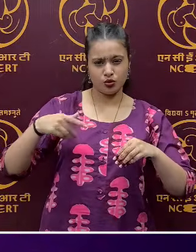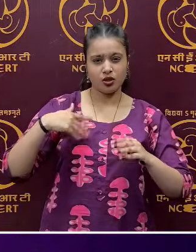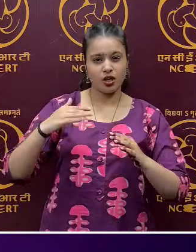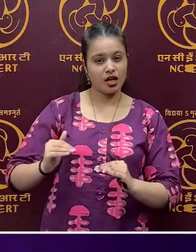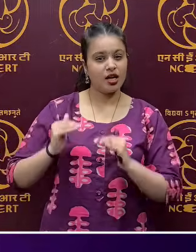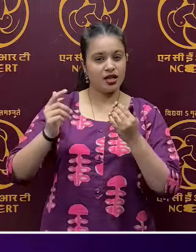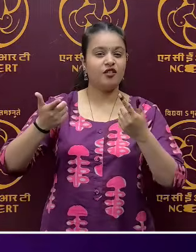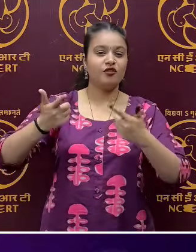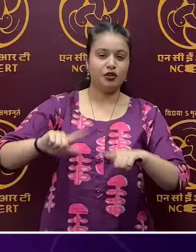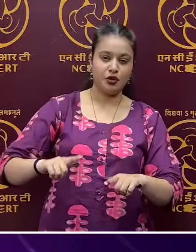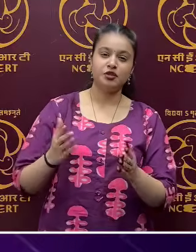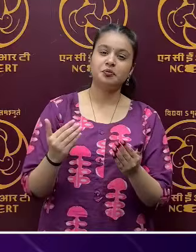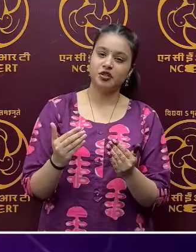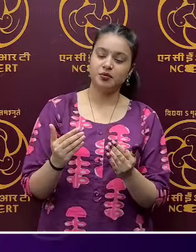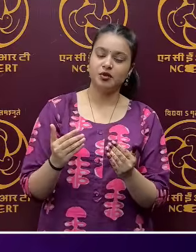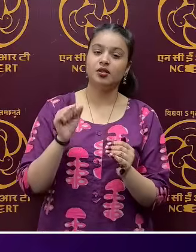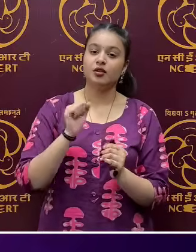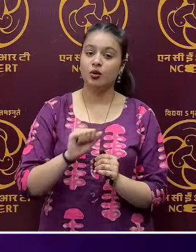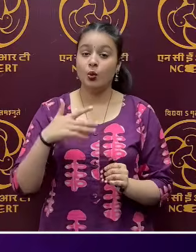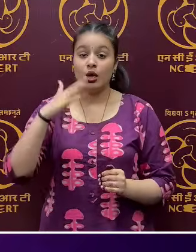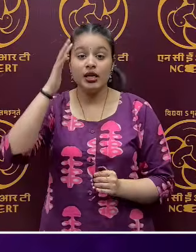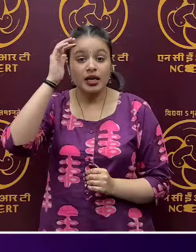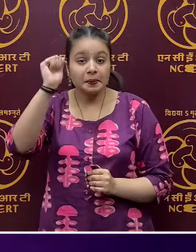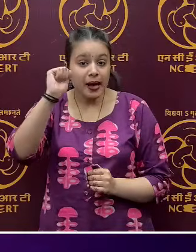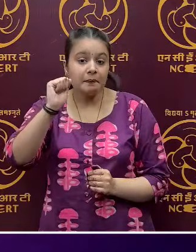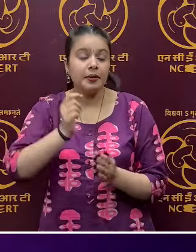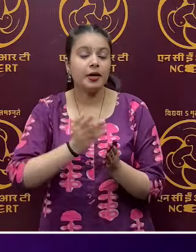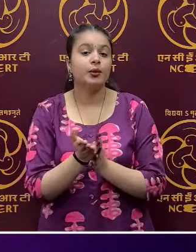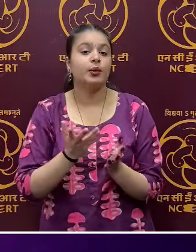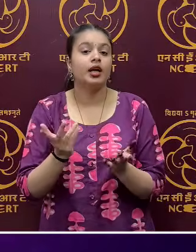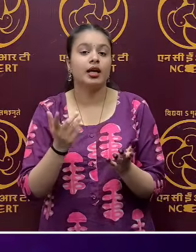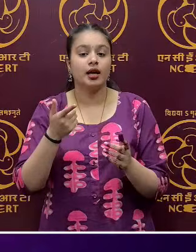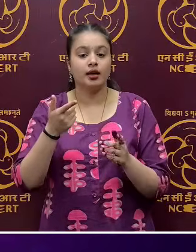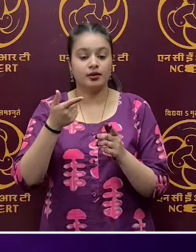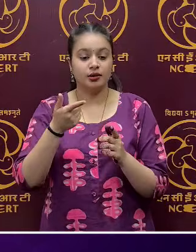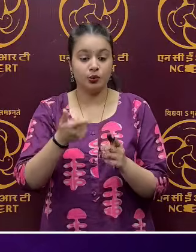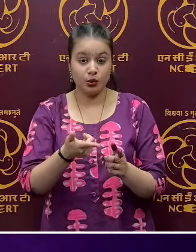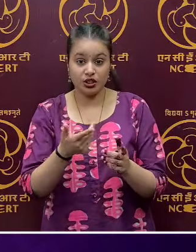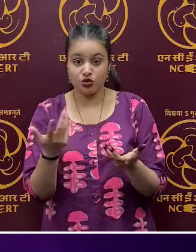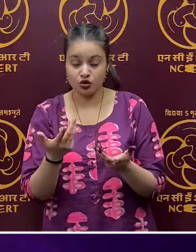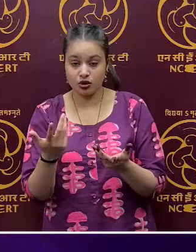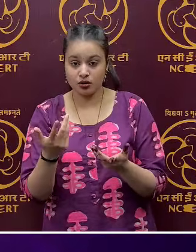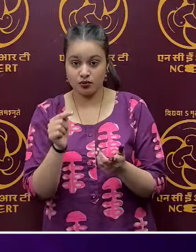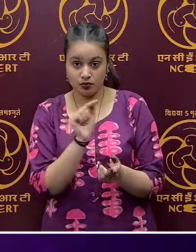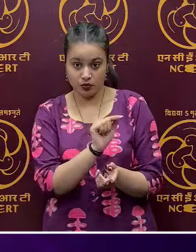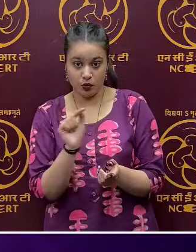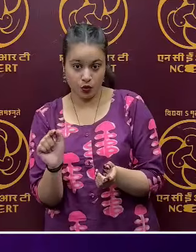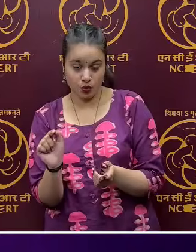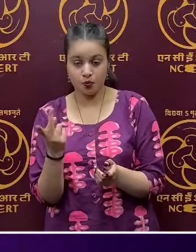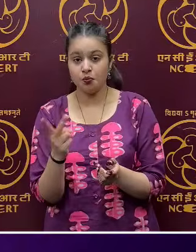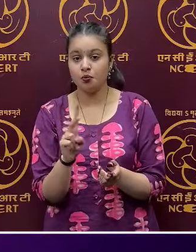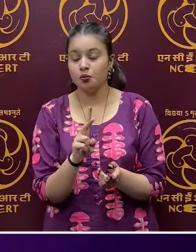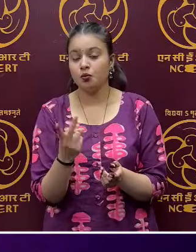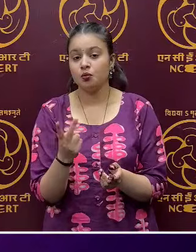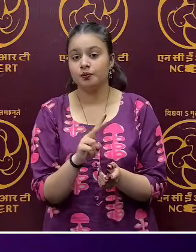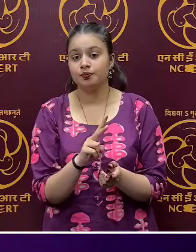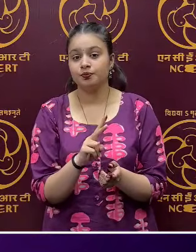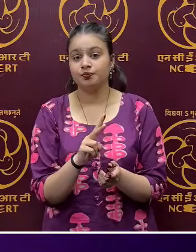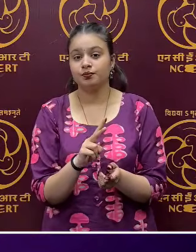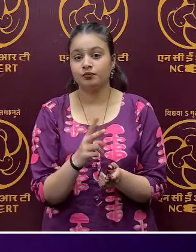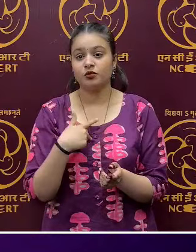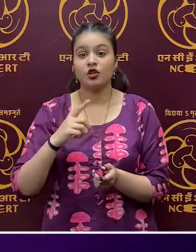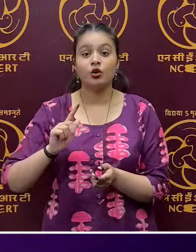of losing it. So the way to remember it, Yeah. which one is which, is the